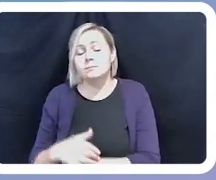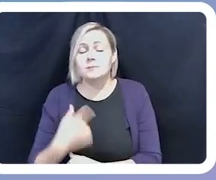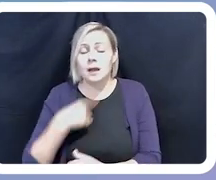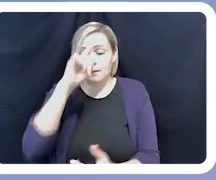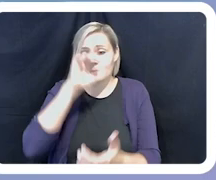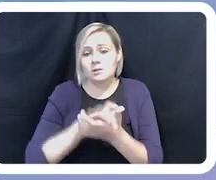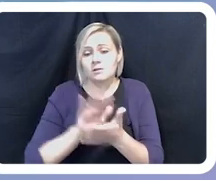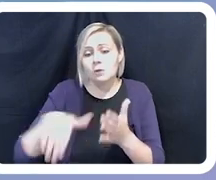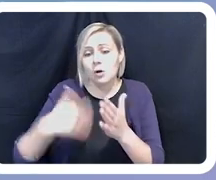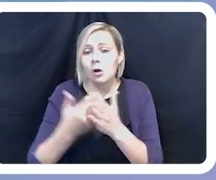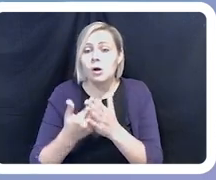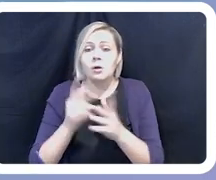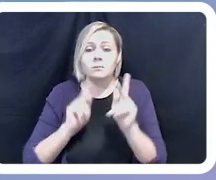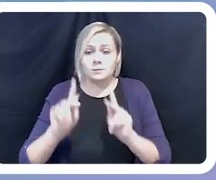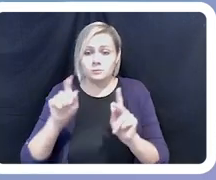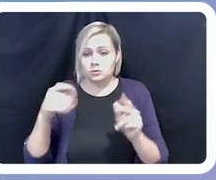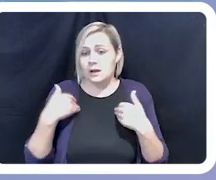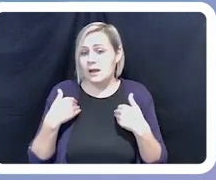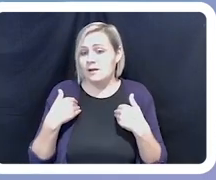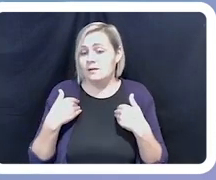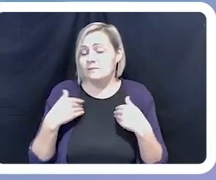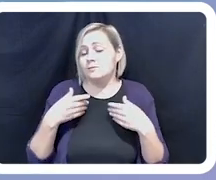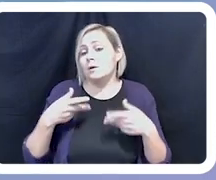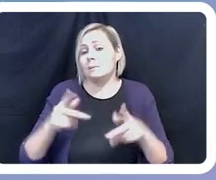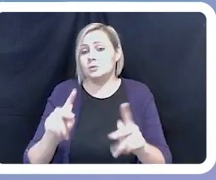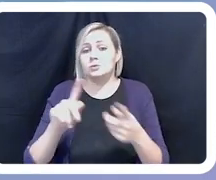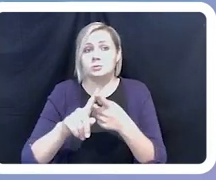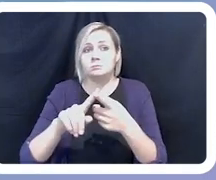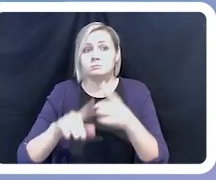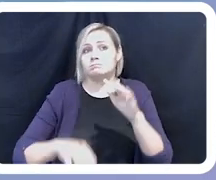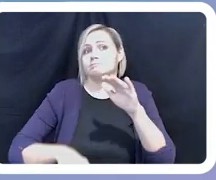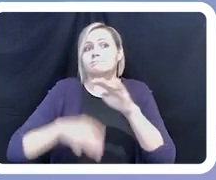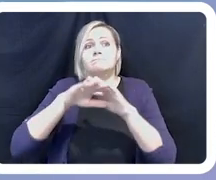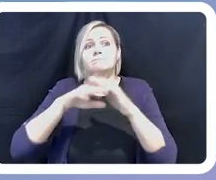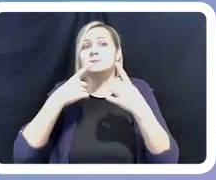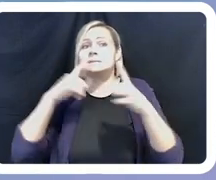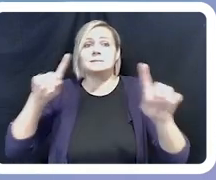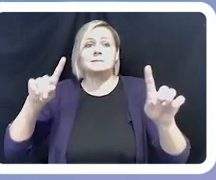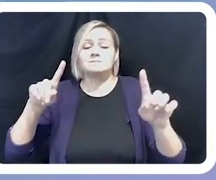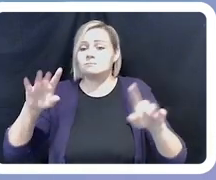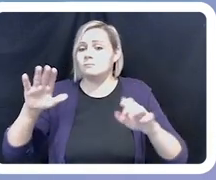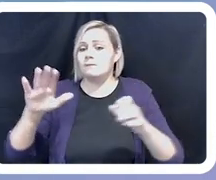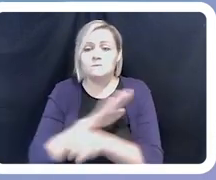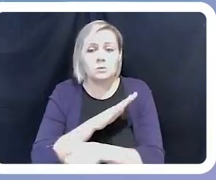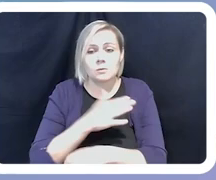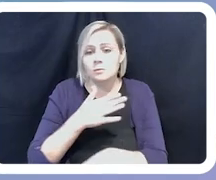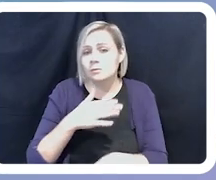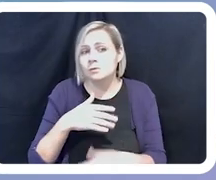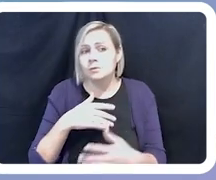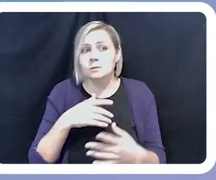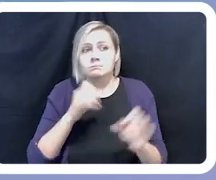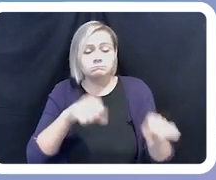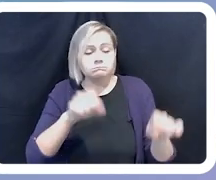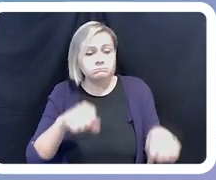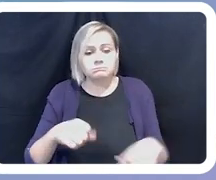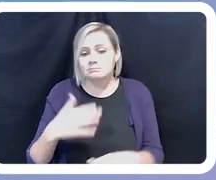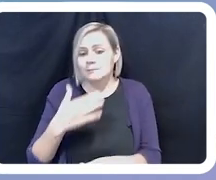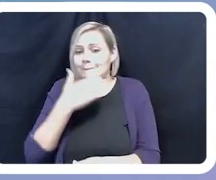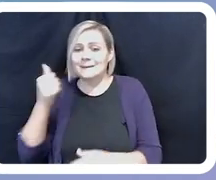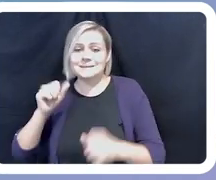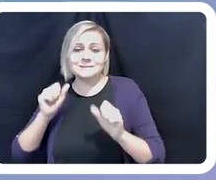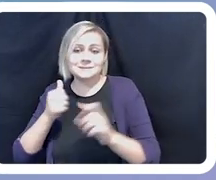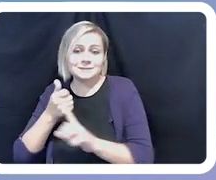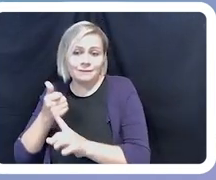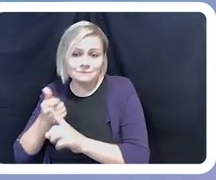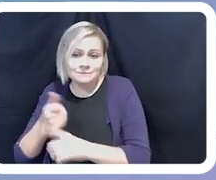I believe that all people should have the opportunity to reach their full potential, be their greatest self. In leading this movement,